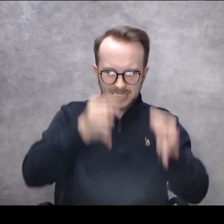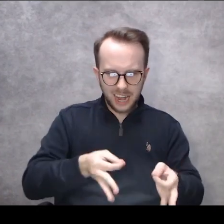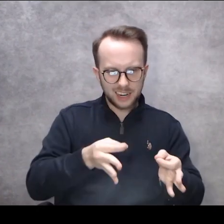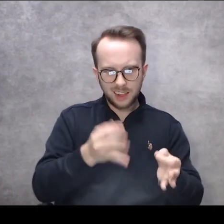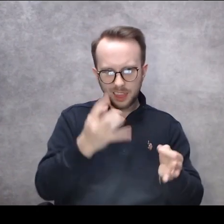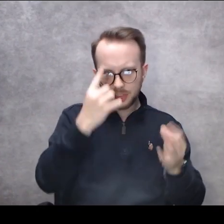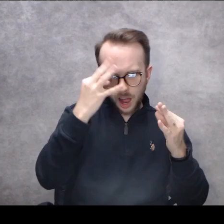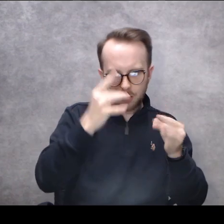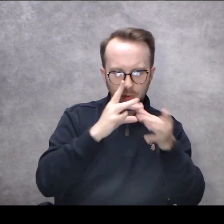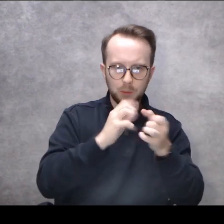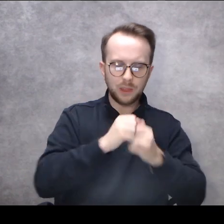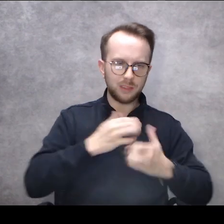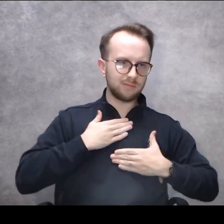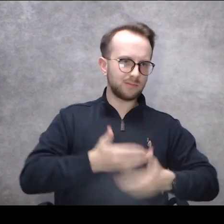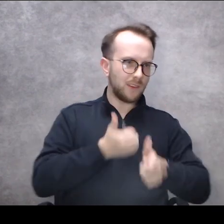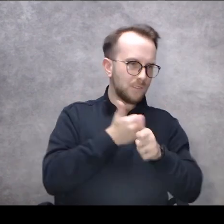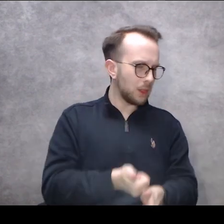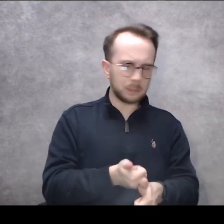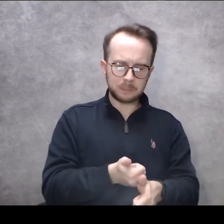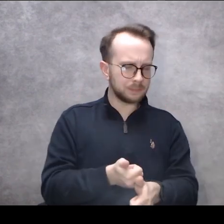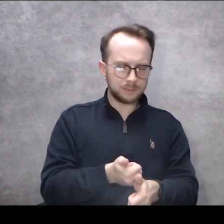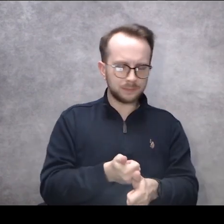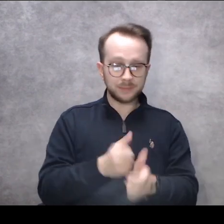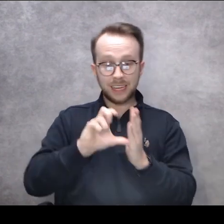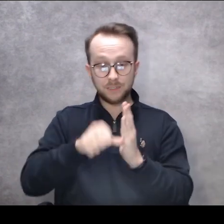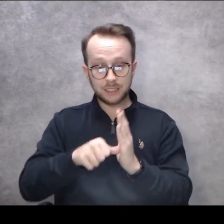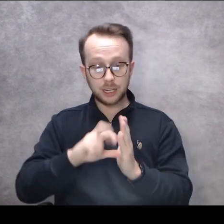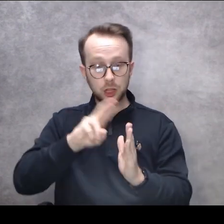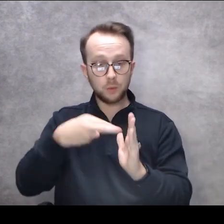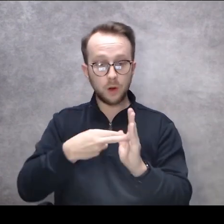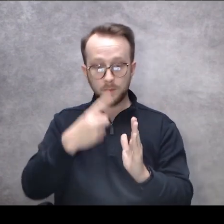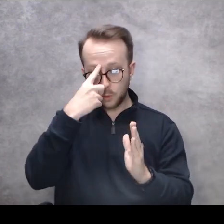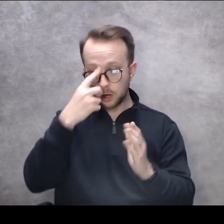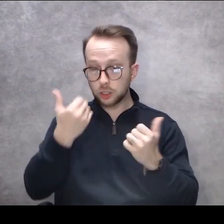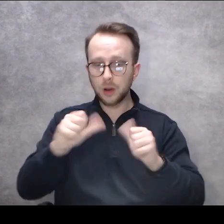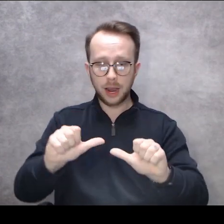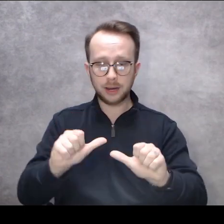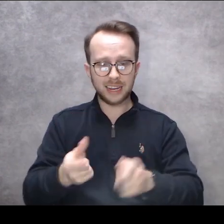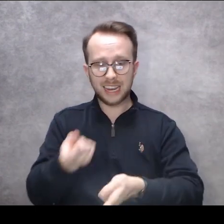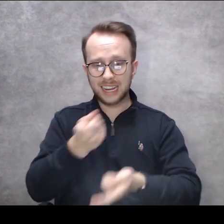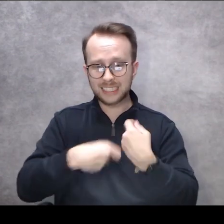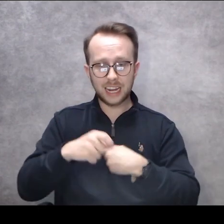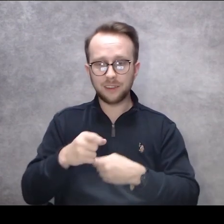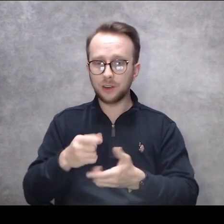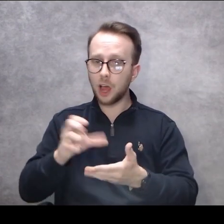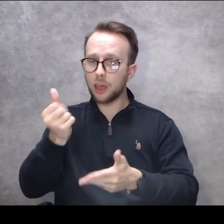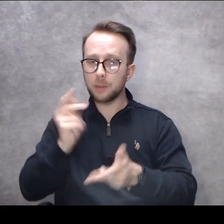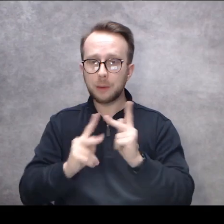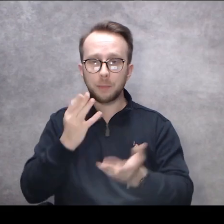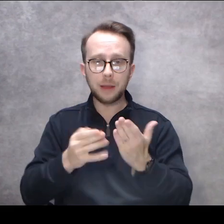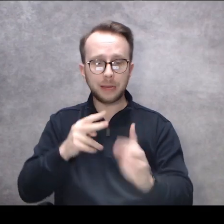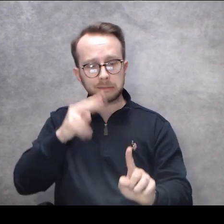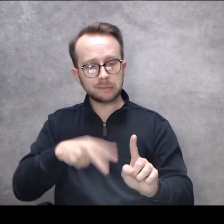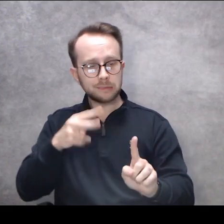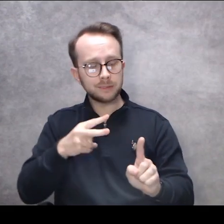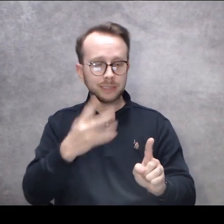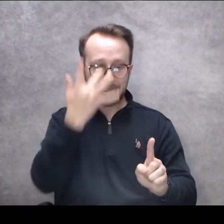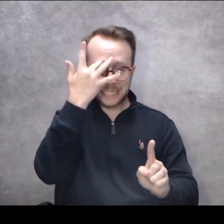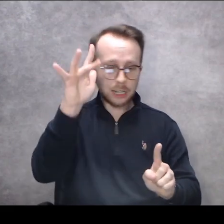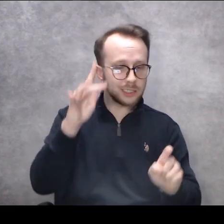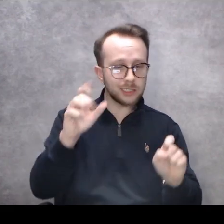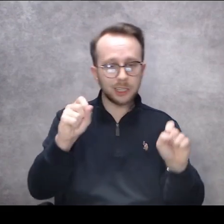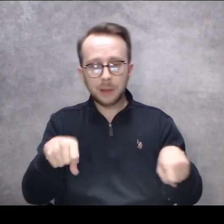compliance. Emphasizing the role of effort rather than what some see as intelligence or ability